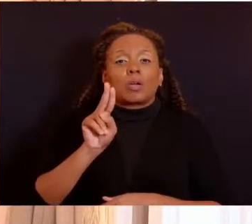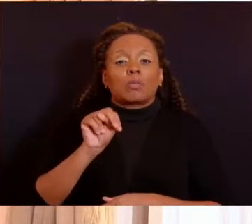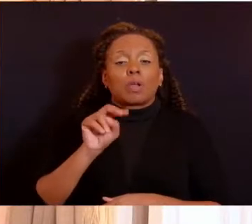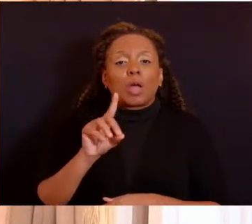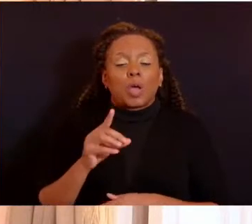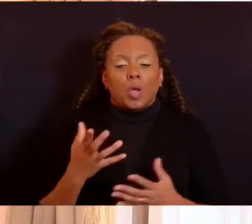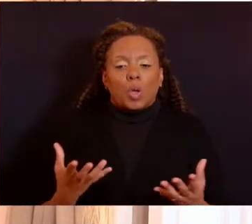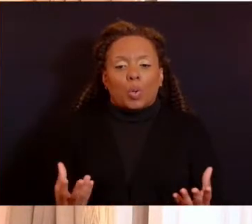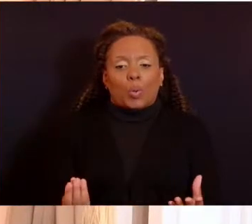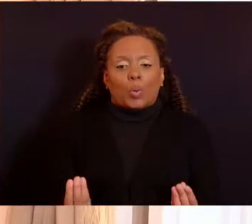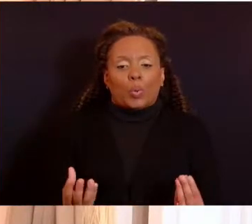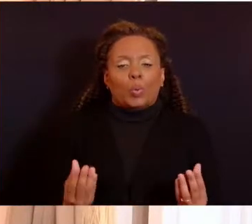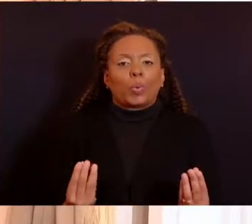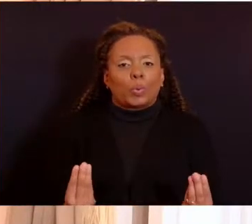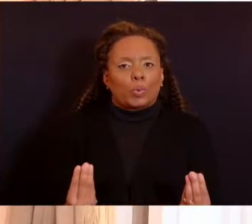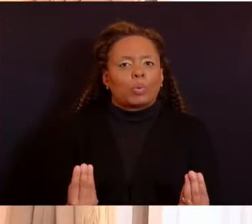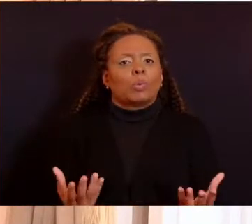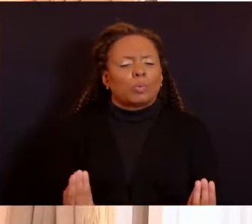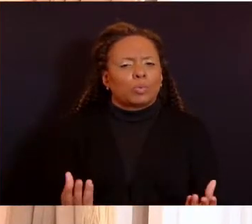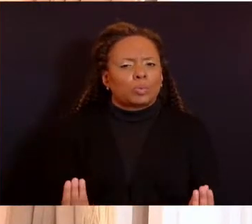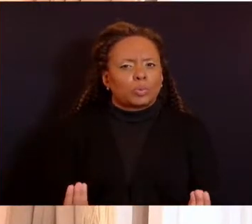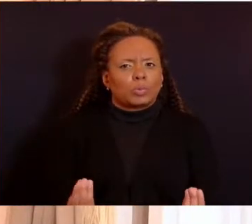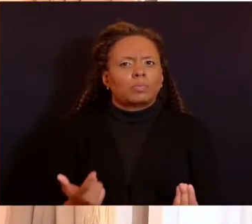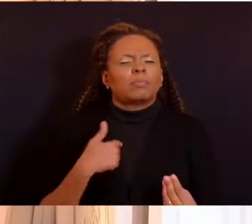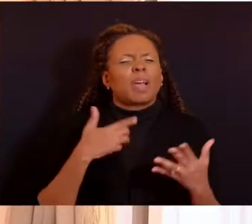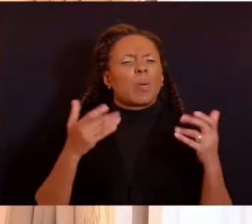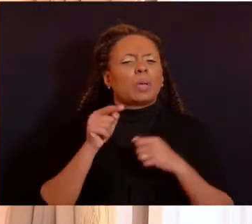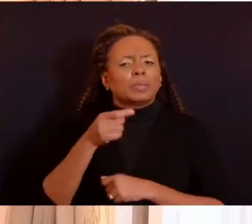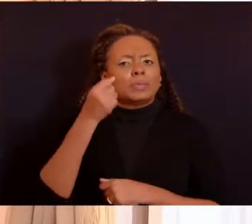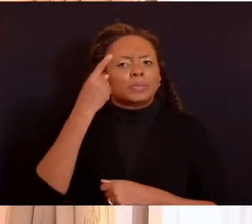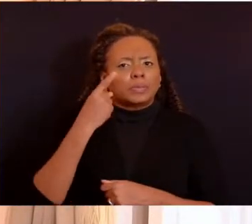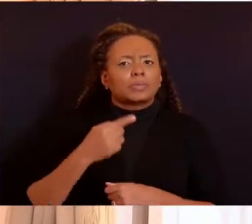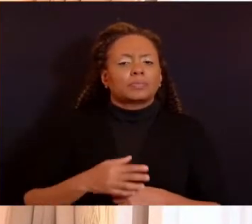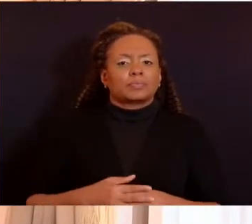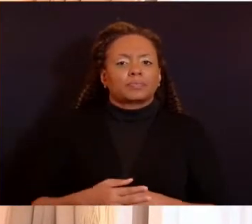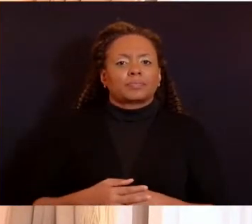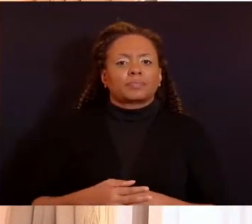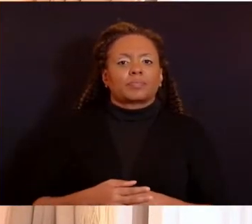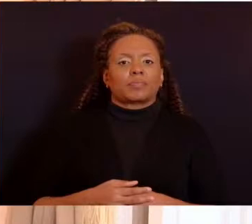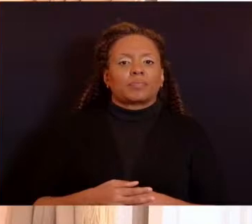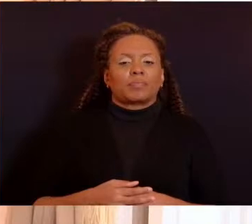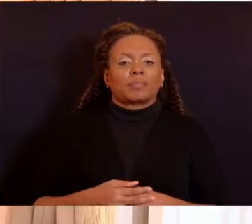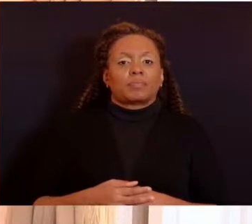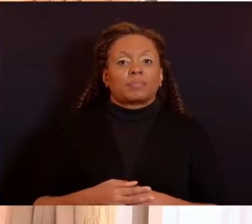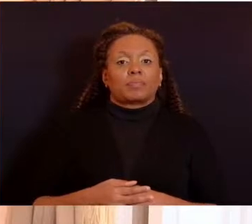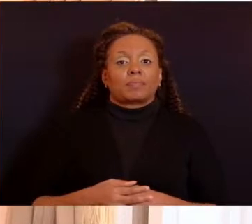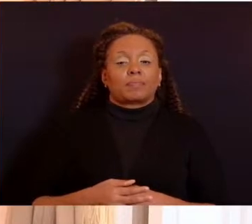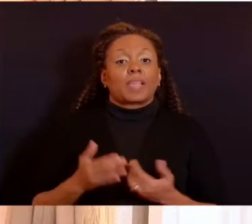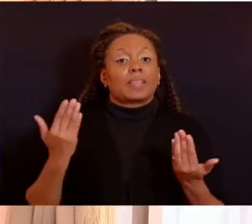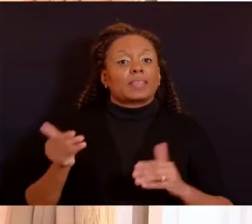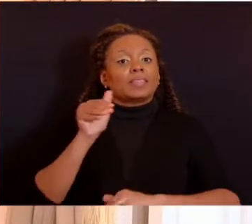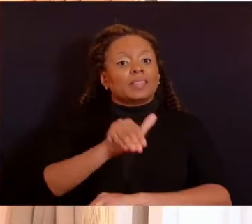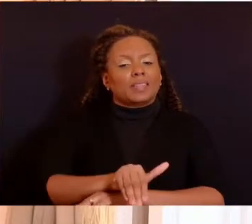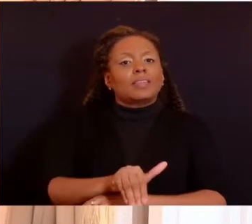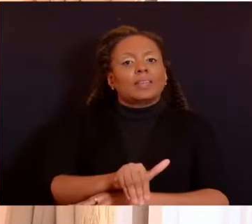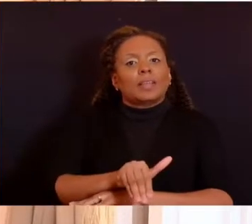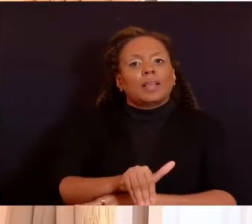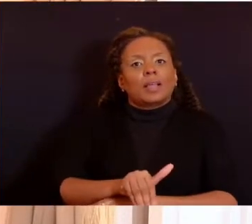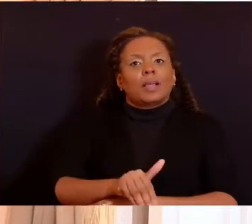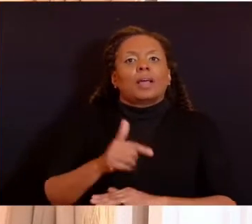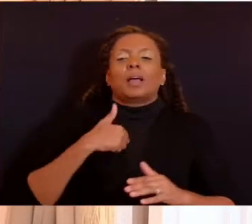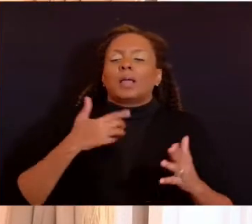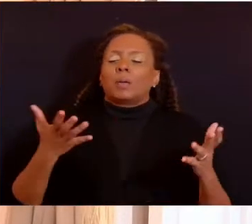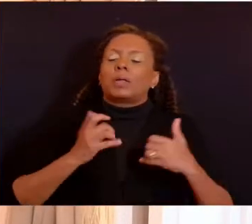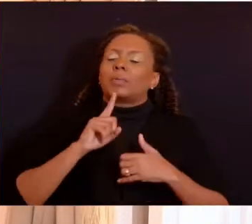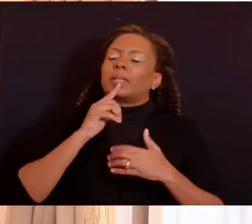clearly we're going to have difficulties. And let us put this in context. I still want to give thanks this evening. It could have